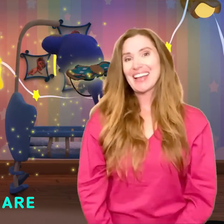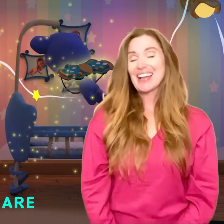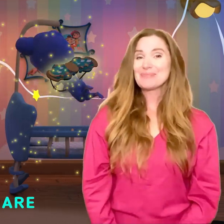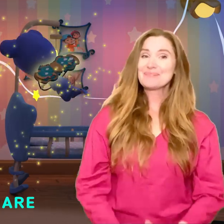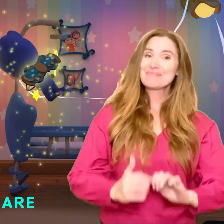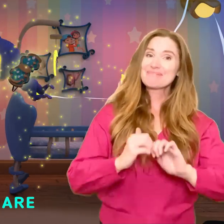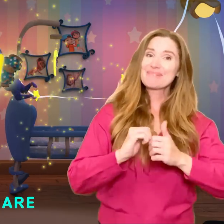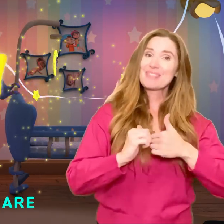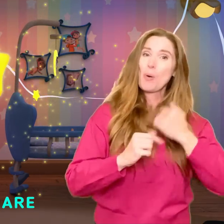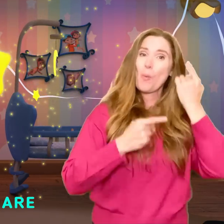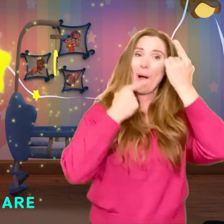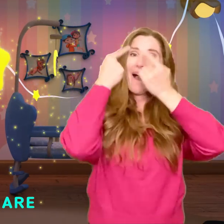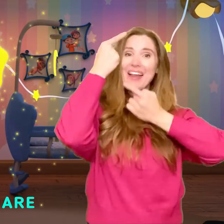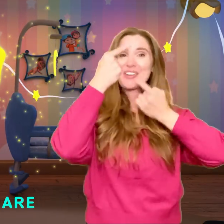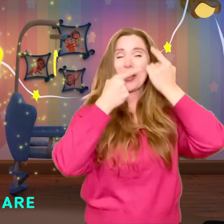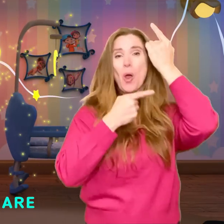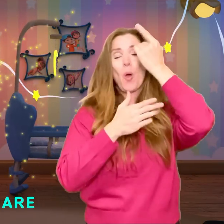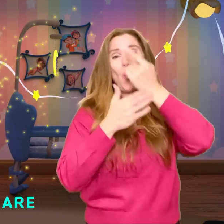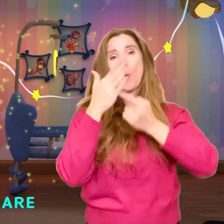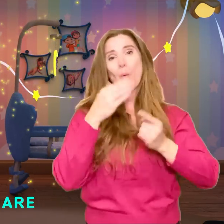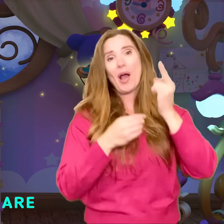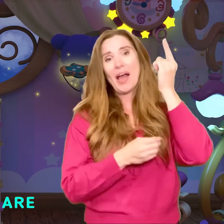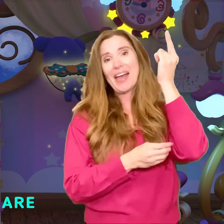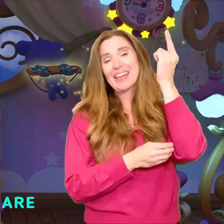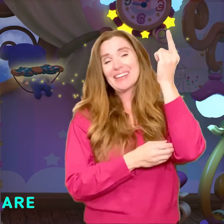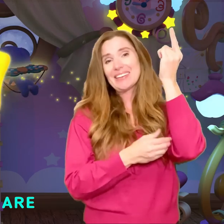how I wonder why